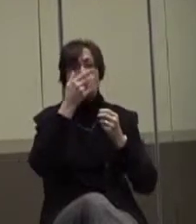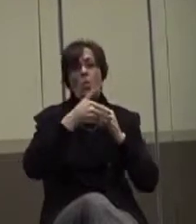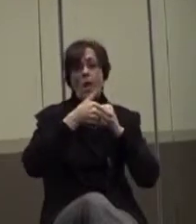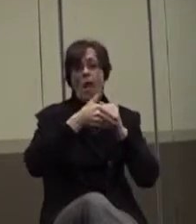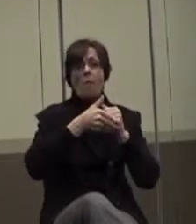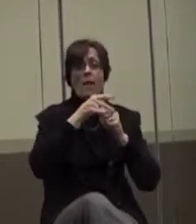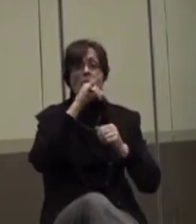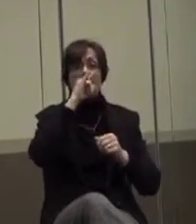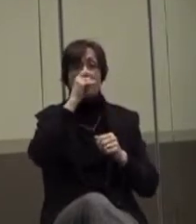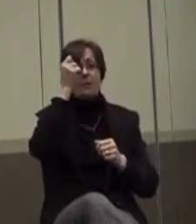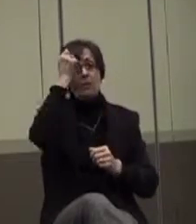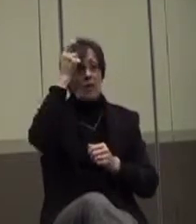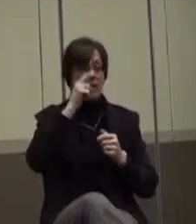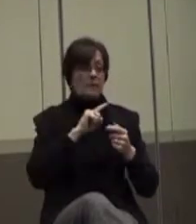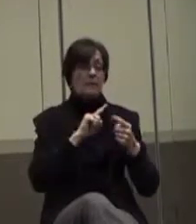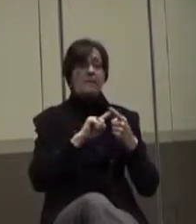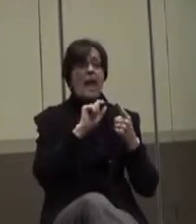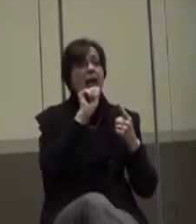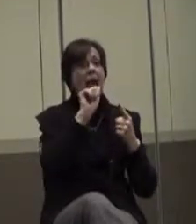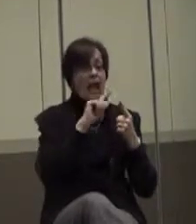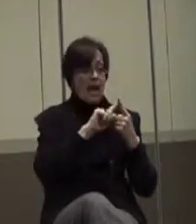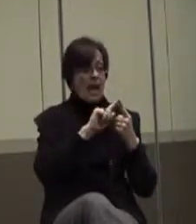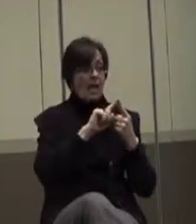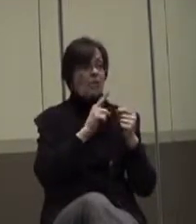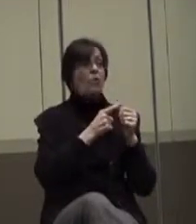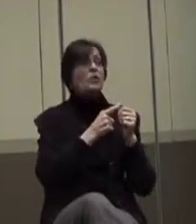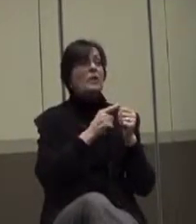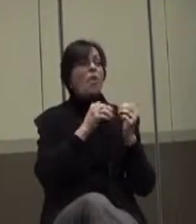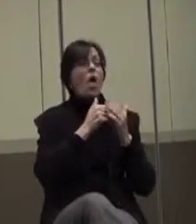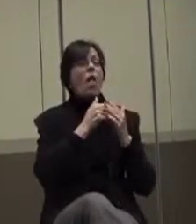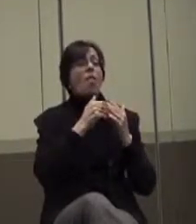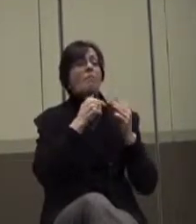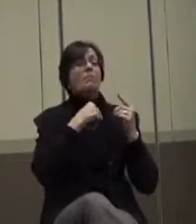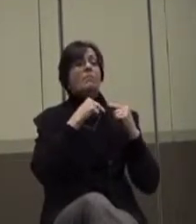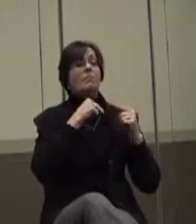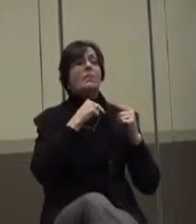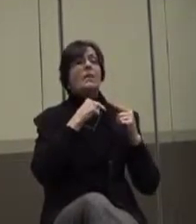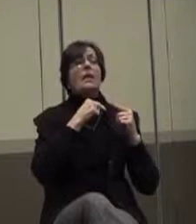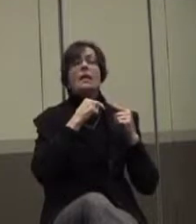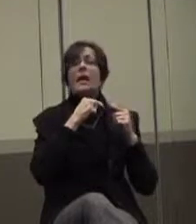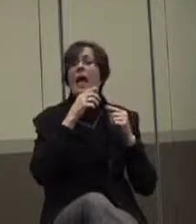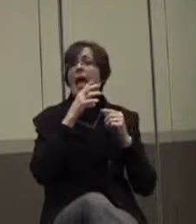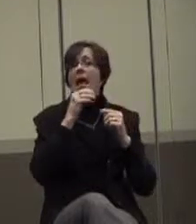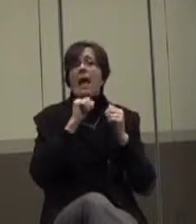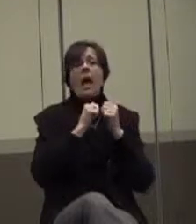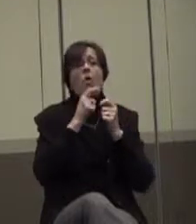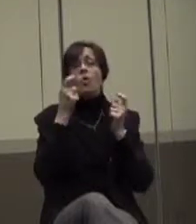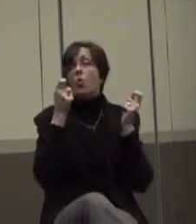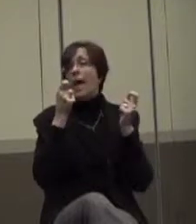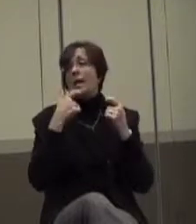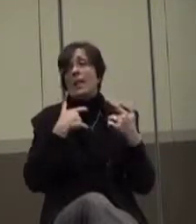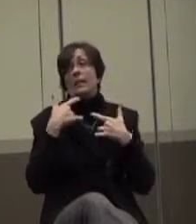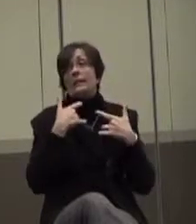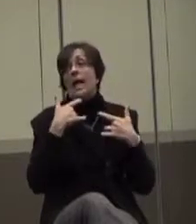how, first of all, maybe dialing back a bit, but secondly, how do you handle anxiety?